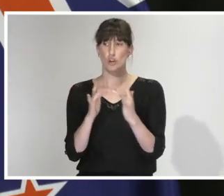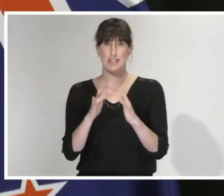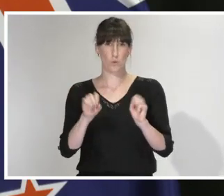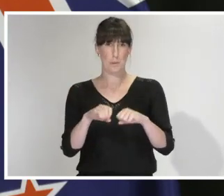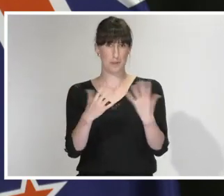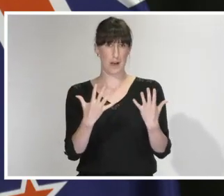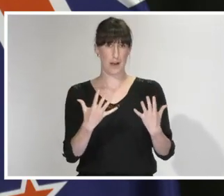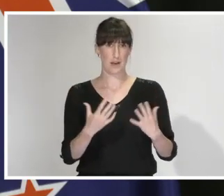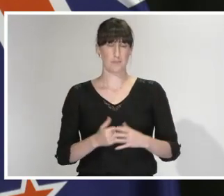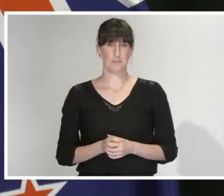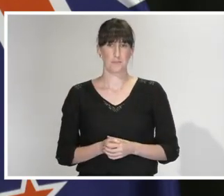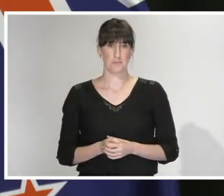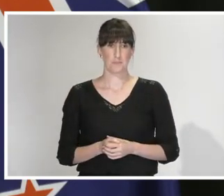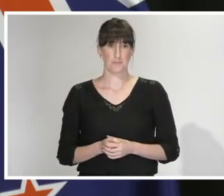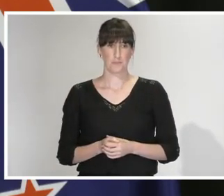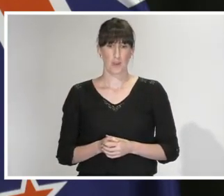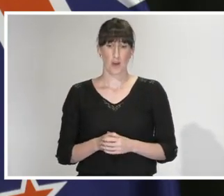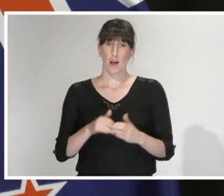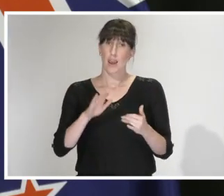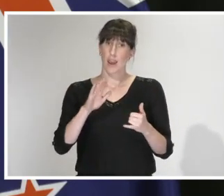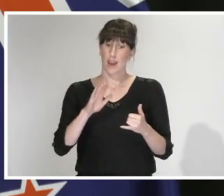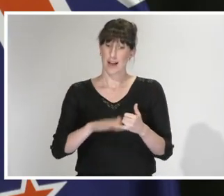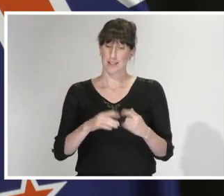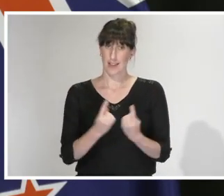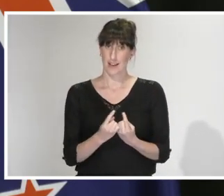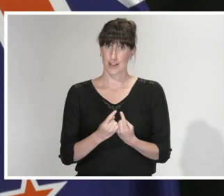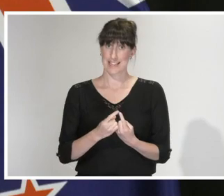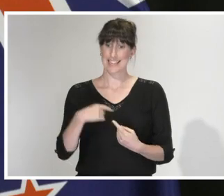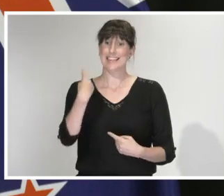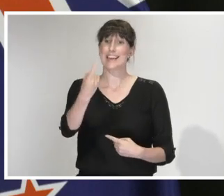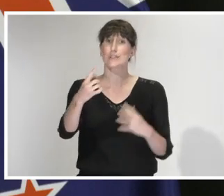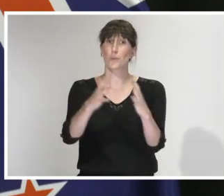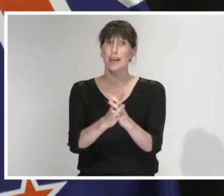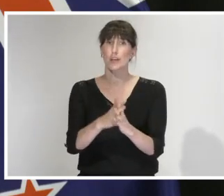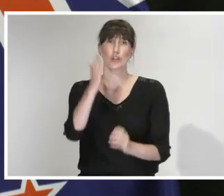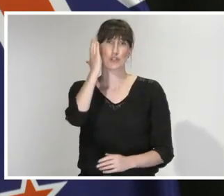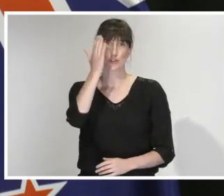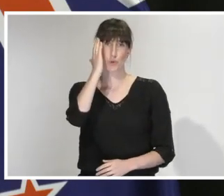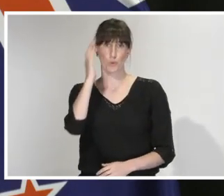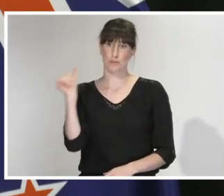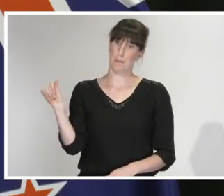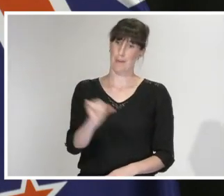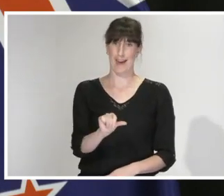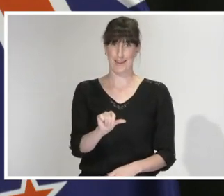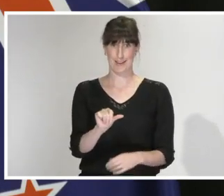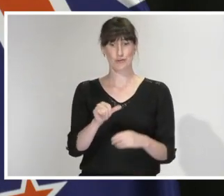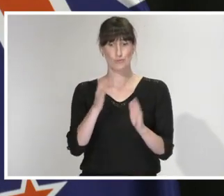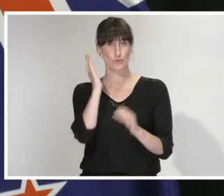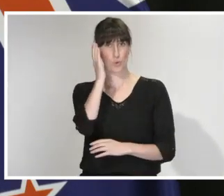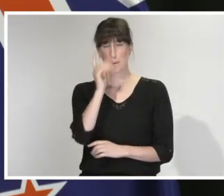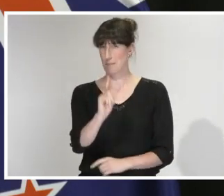myfreight@nzte.govt.nz. Finally, school's back next week with the beginning of Term 2, but it will look a little different to begin with